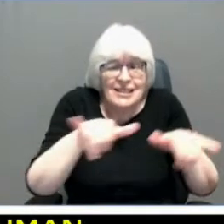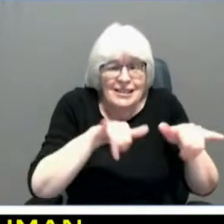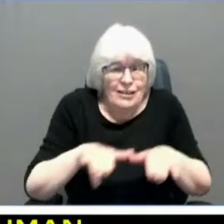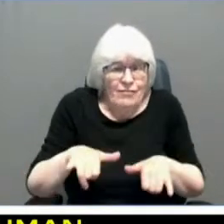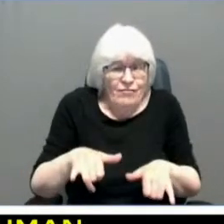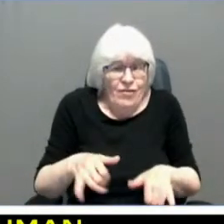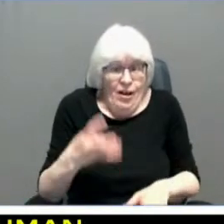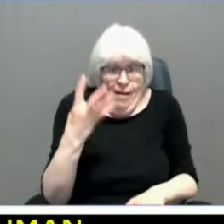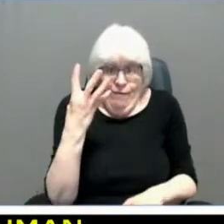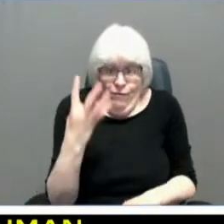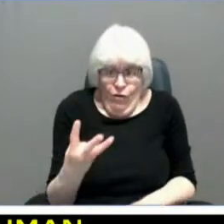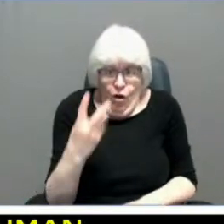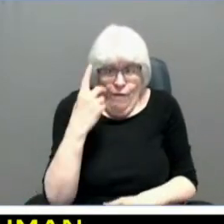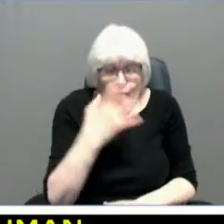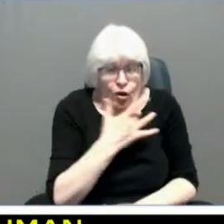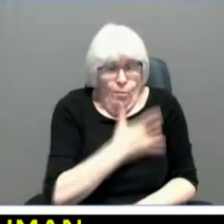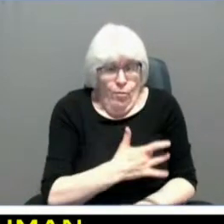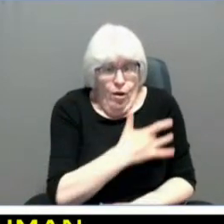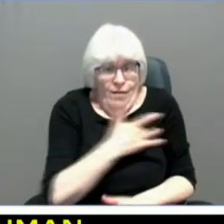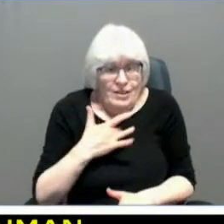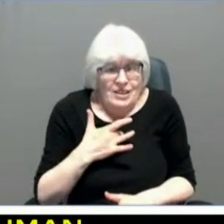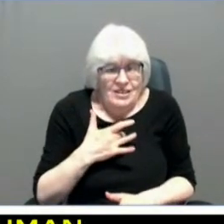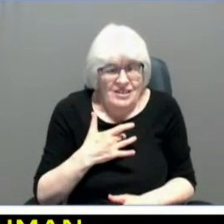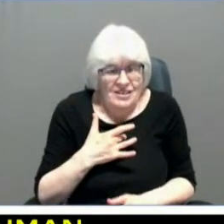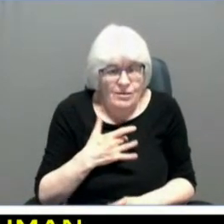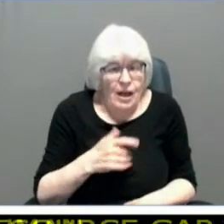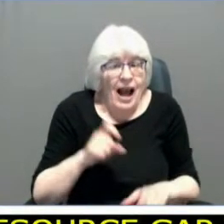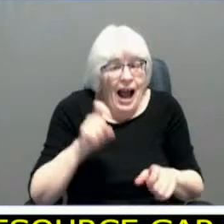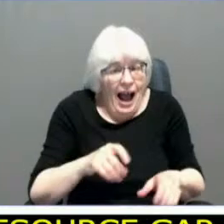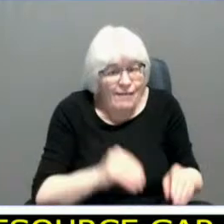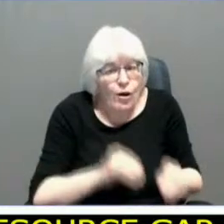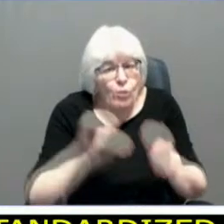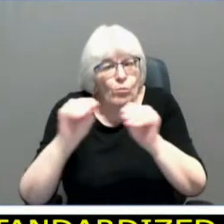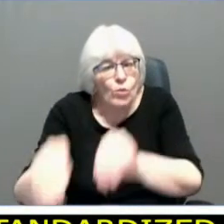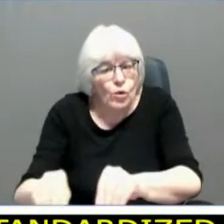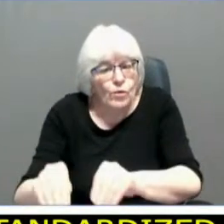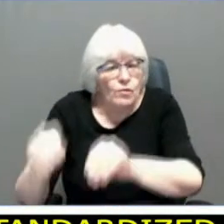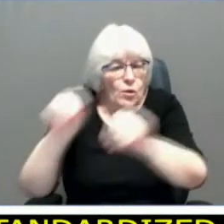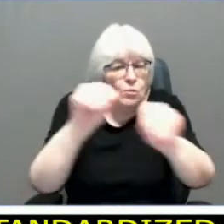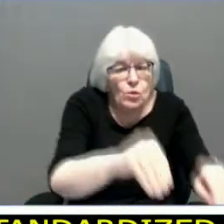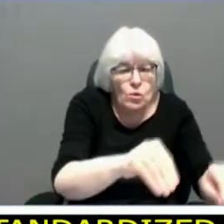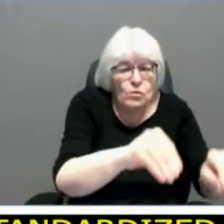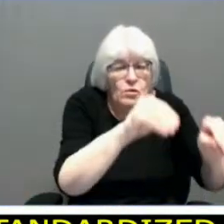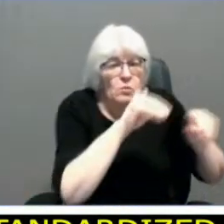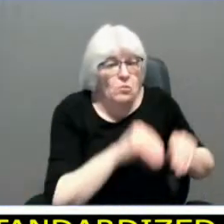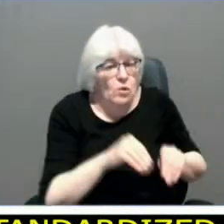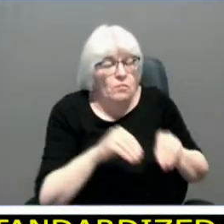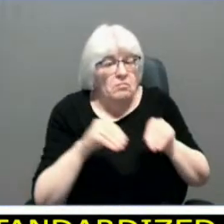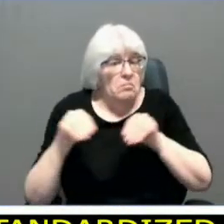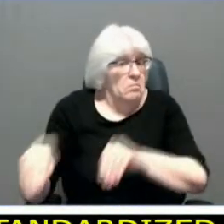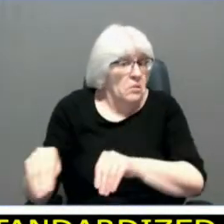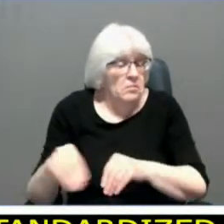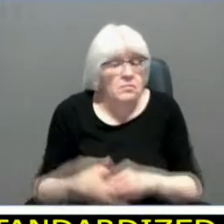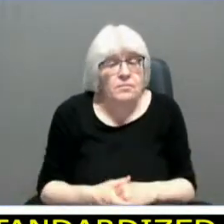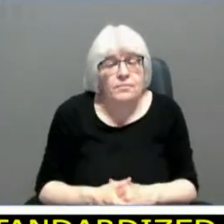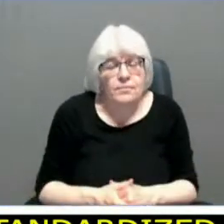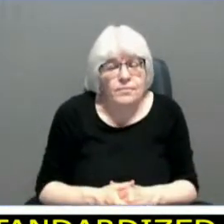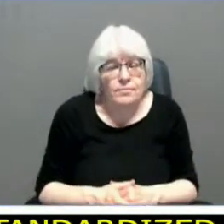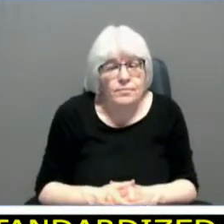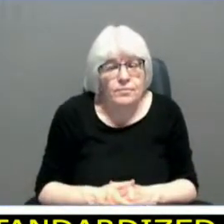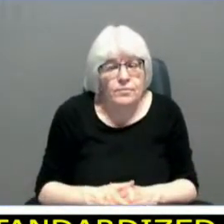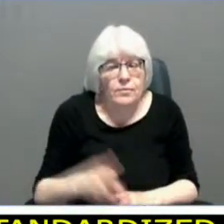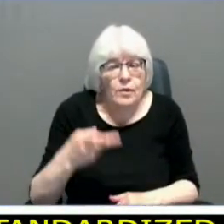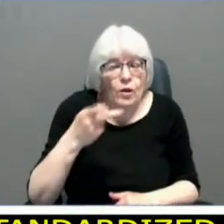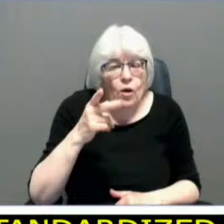allow mobility when required. Yeah, so just if I could on that, so last